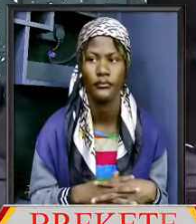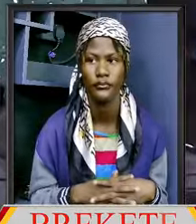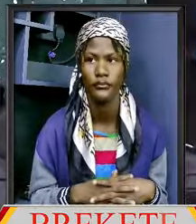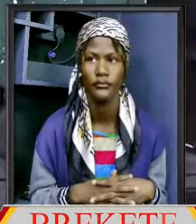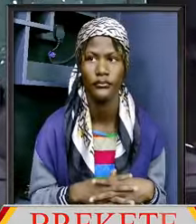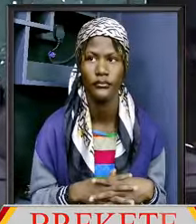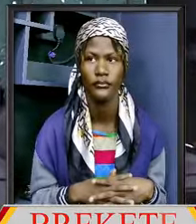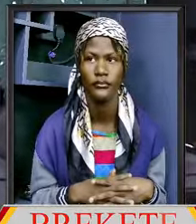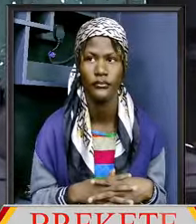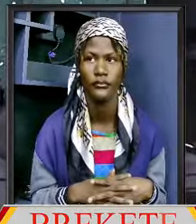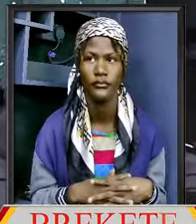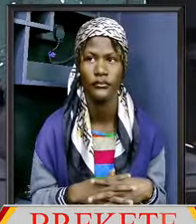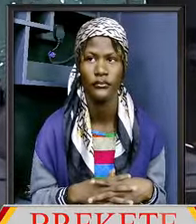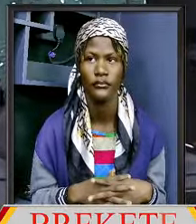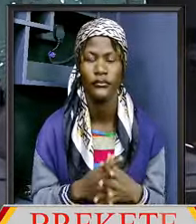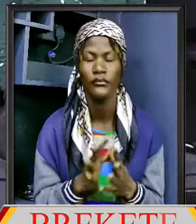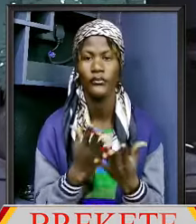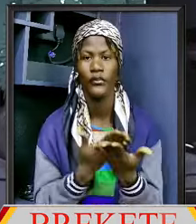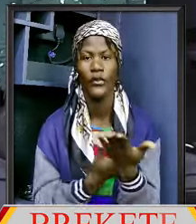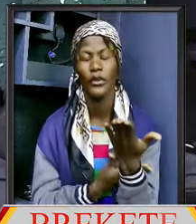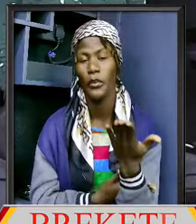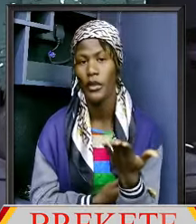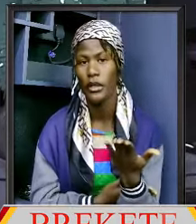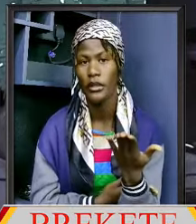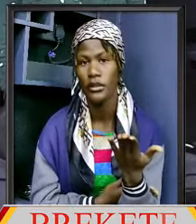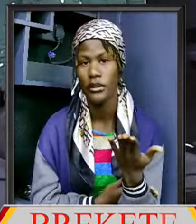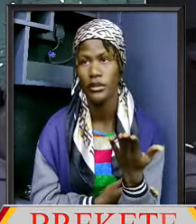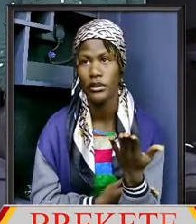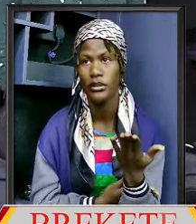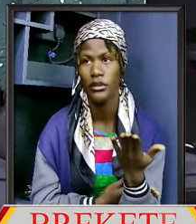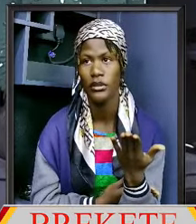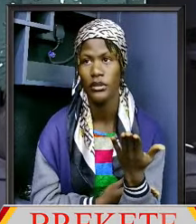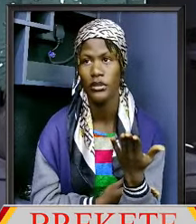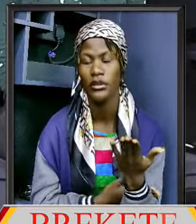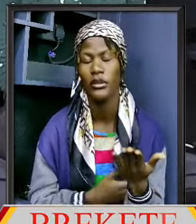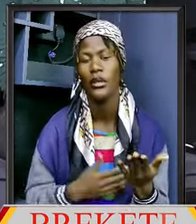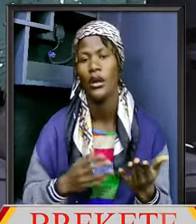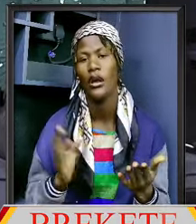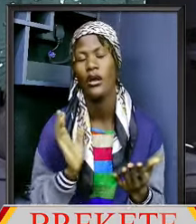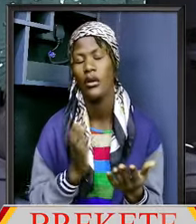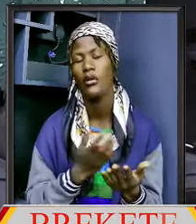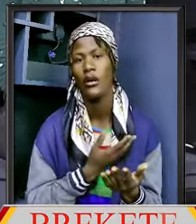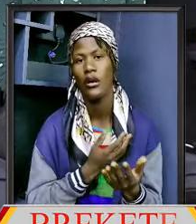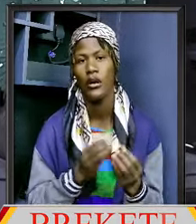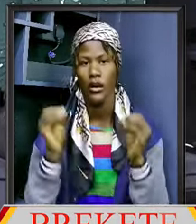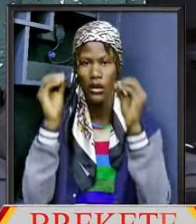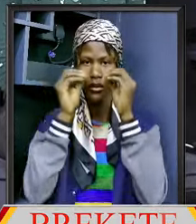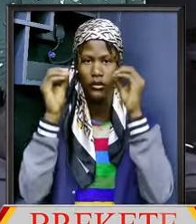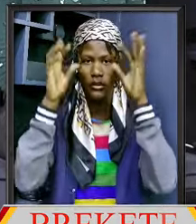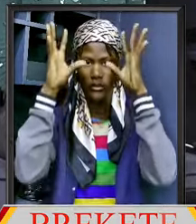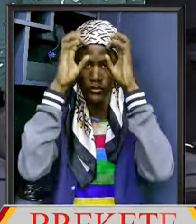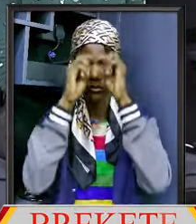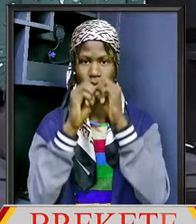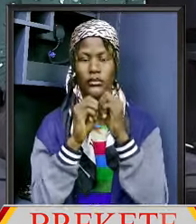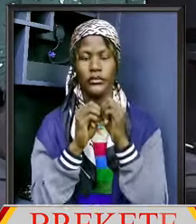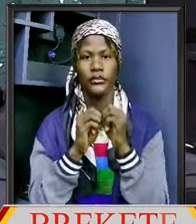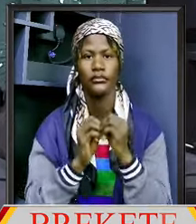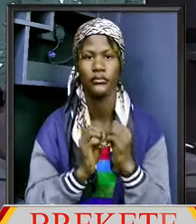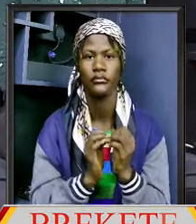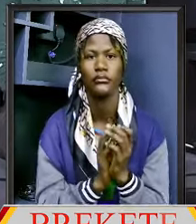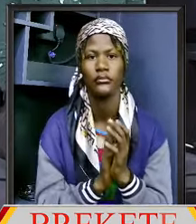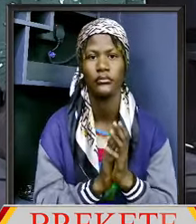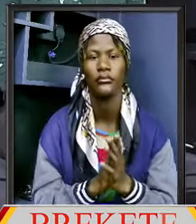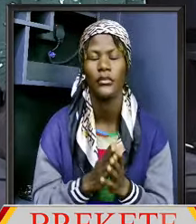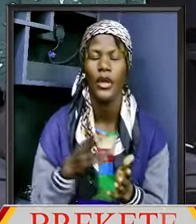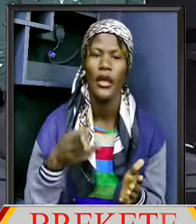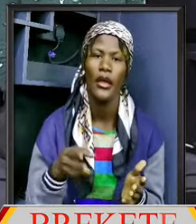Yes, madam. Good morning, our ordinary president. In they hear you and in they respond.